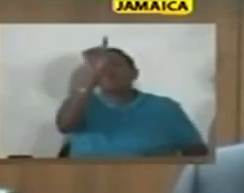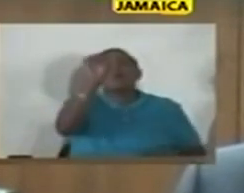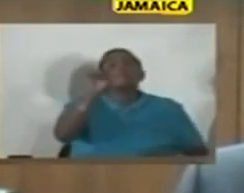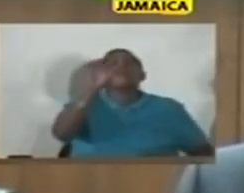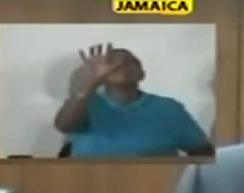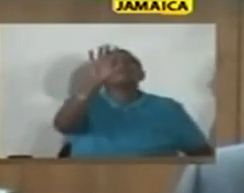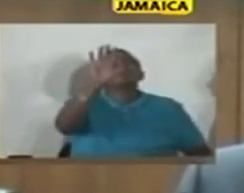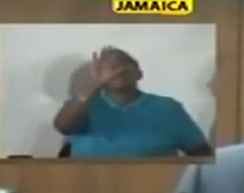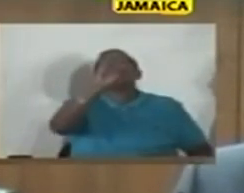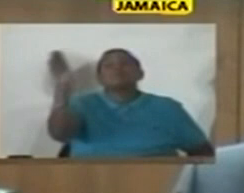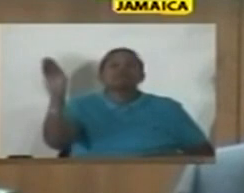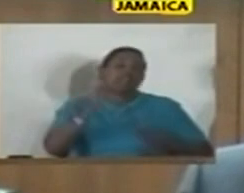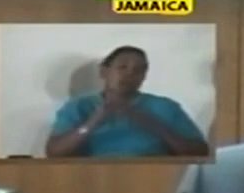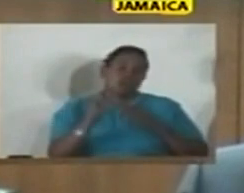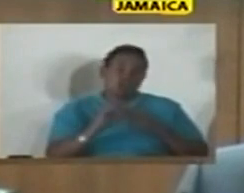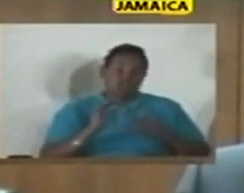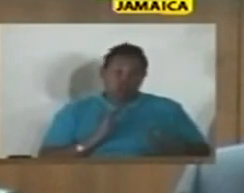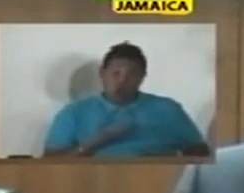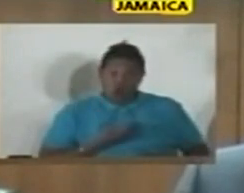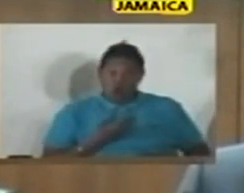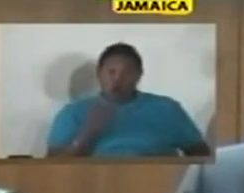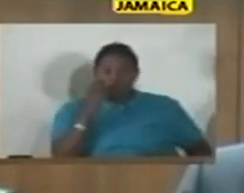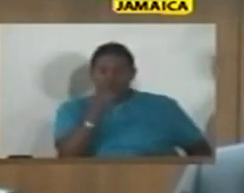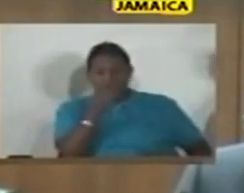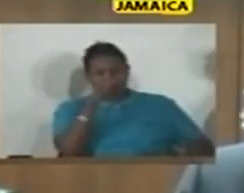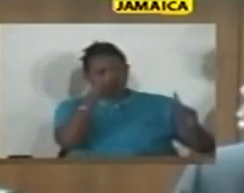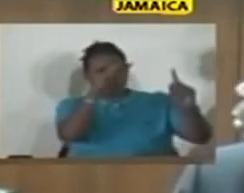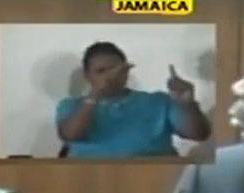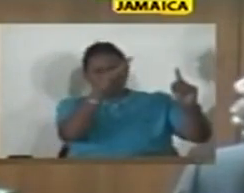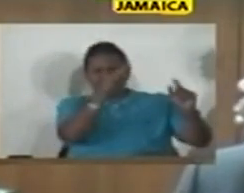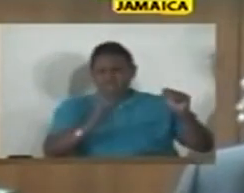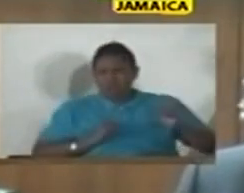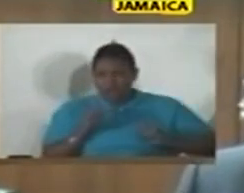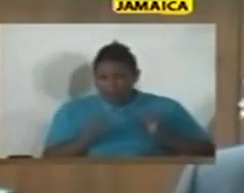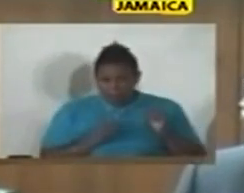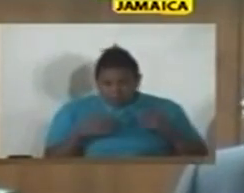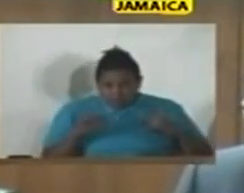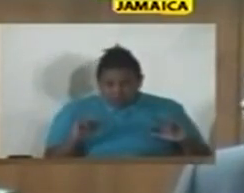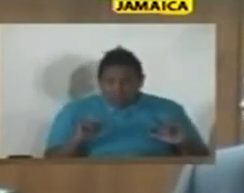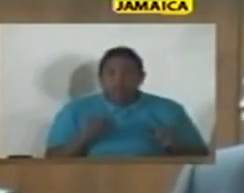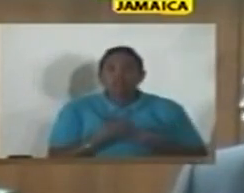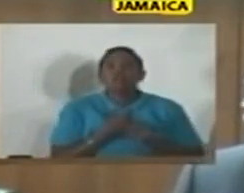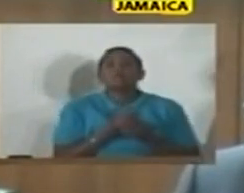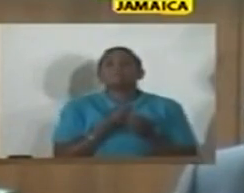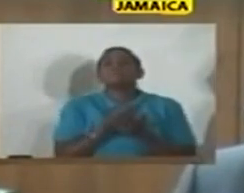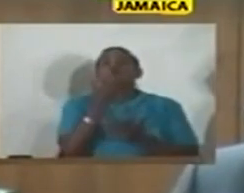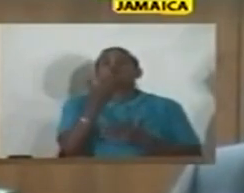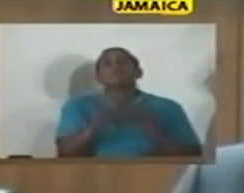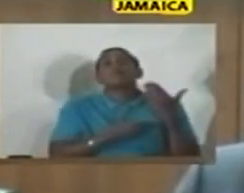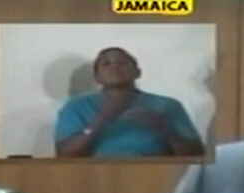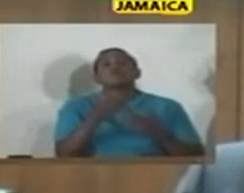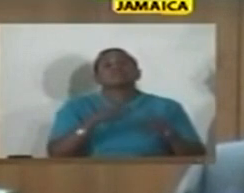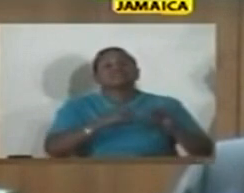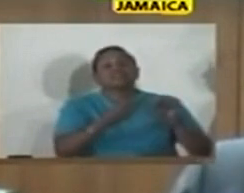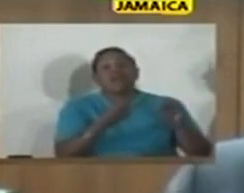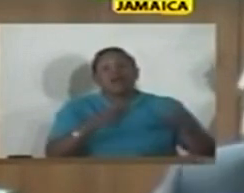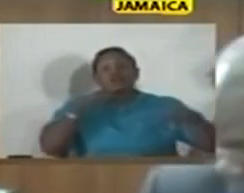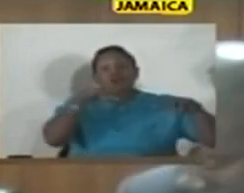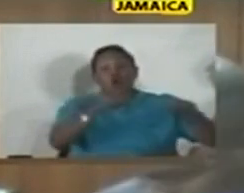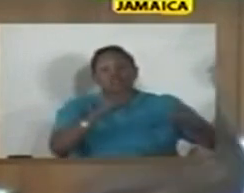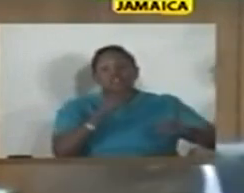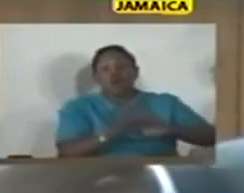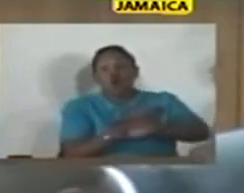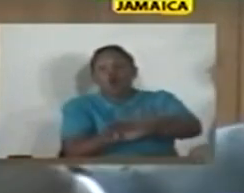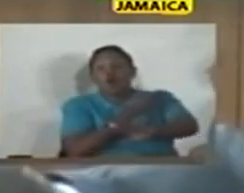billion. As our eyes remain fixed on the scheme's viability, the procurement process has commenced to undertake an